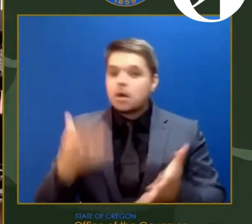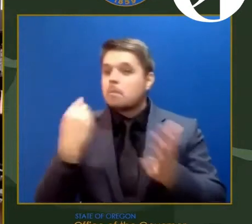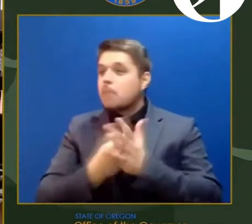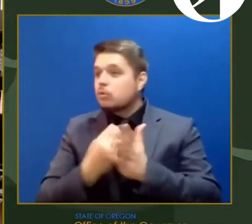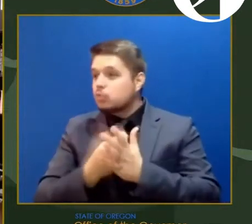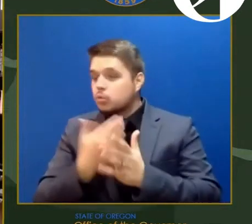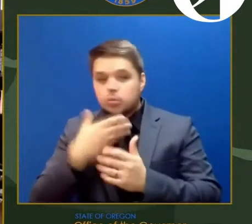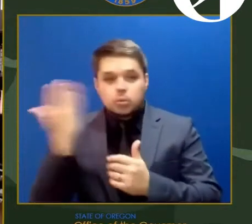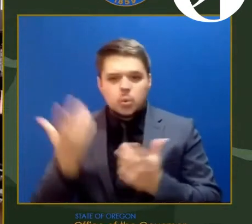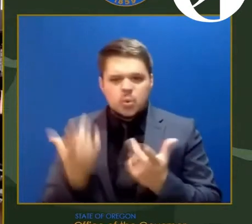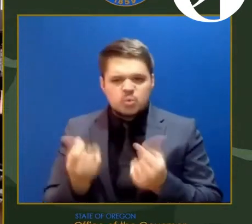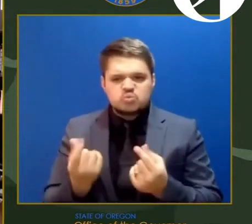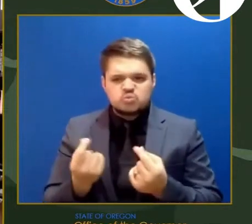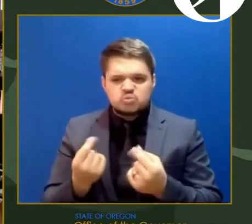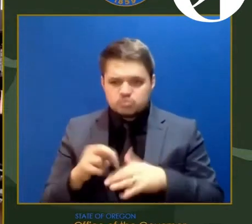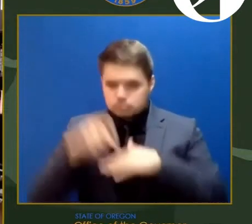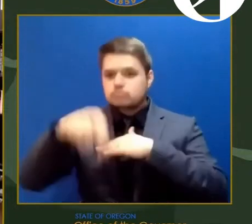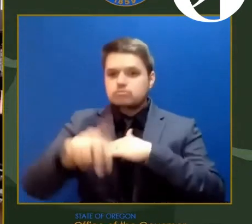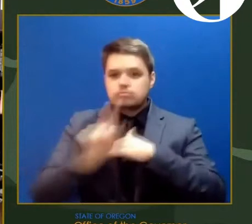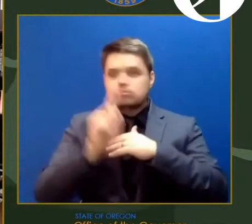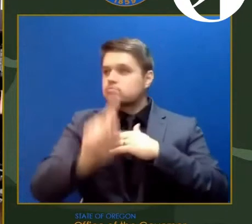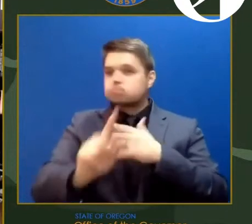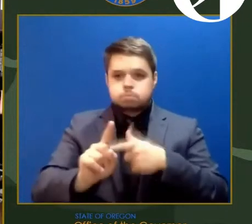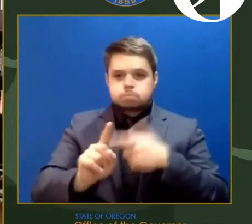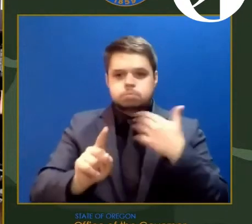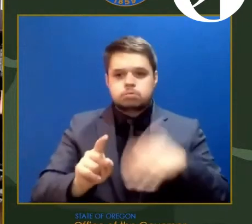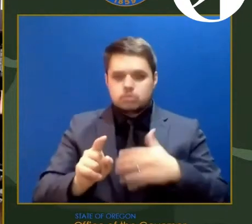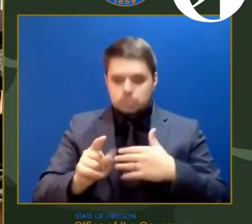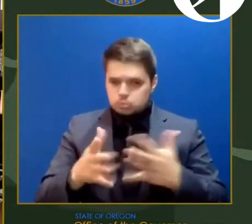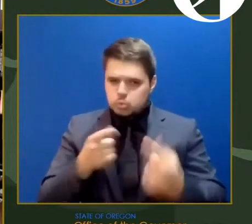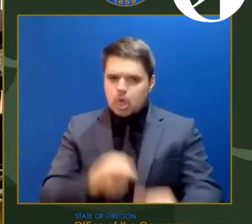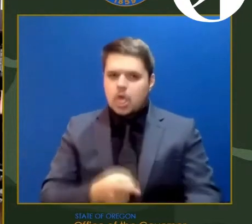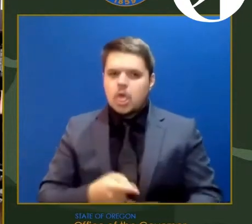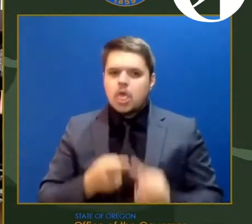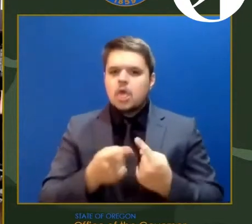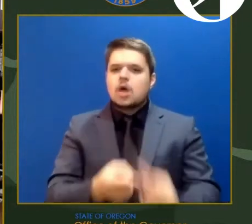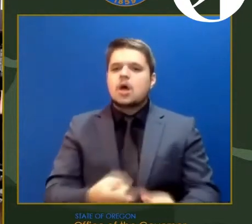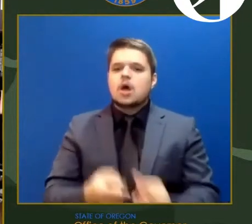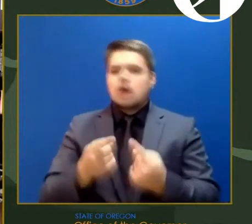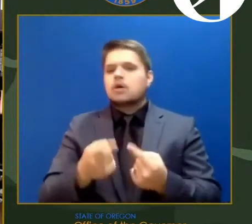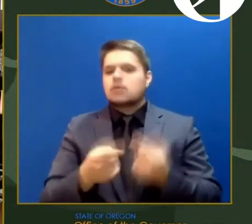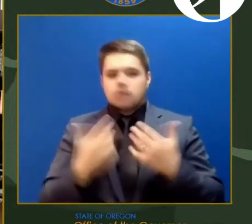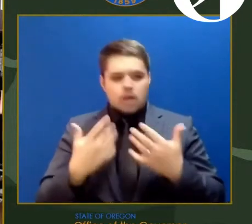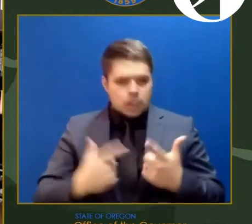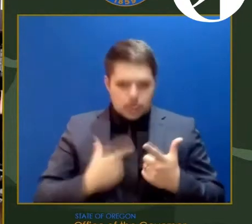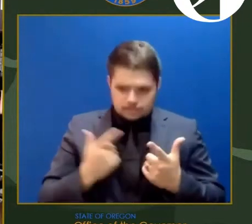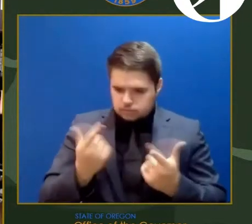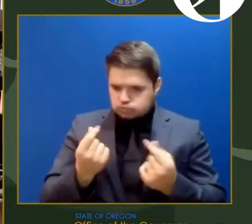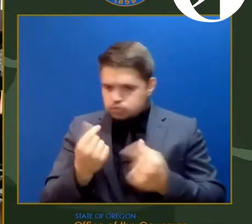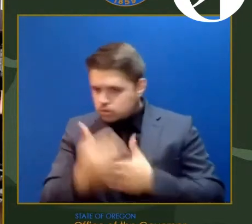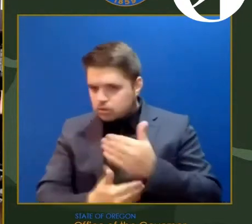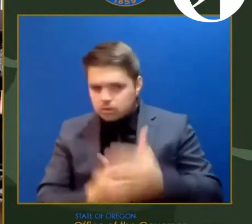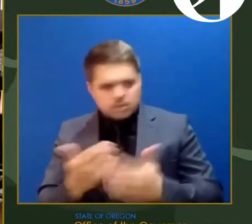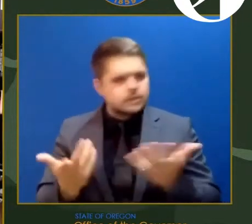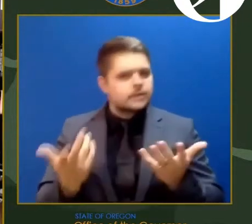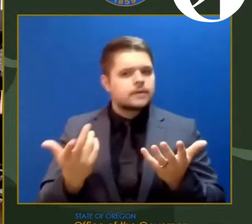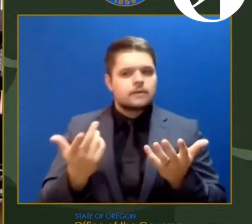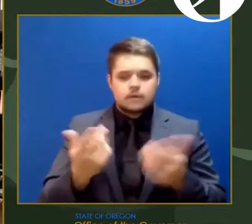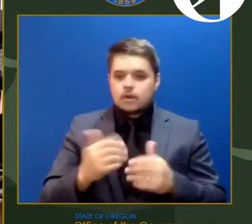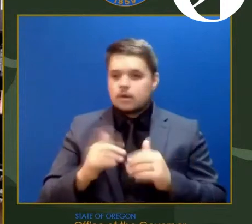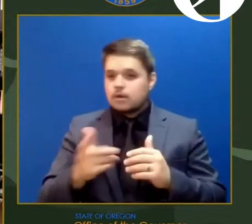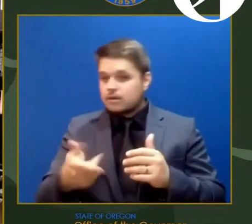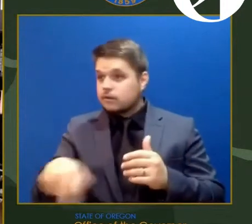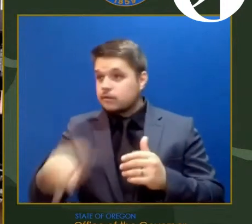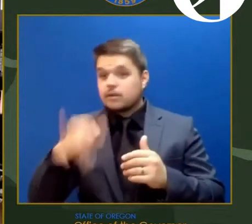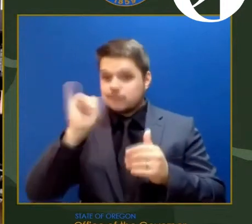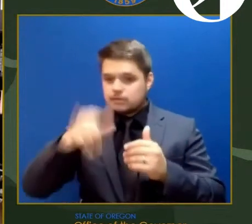people struggle when they're released, and I've witnessed the ways that a safe, supportive environment can literally be the determining factor in whether someone